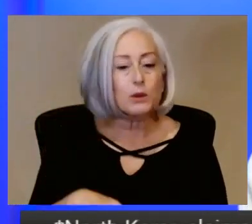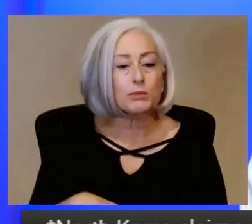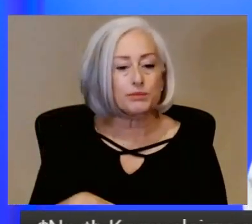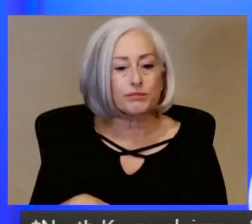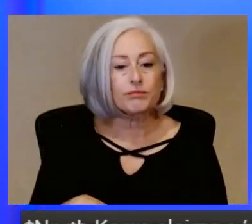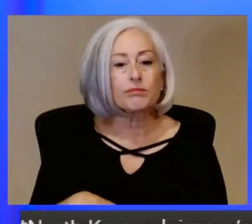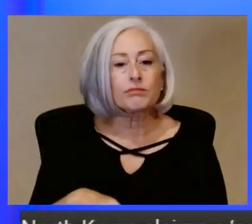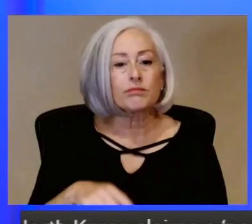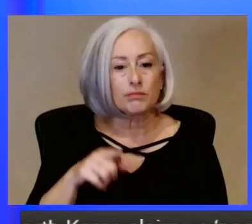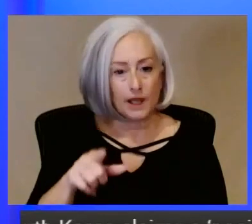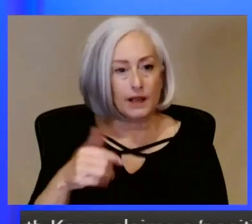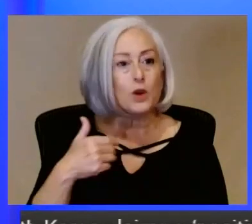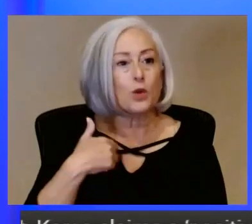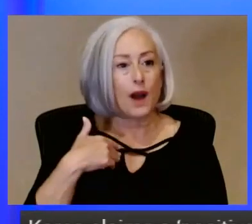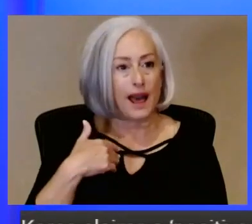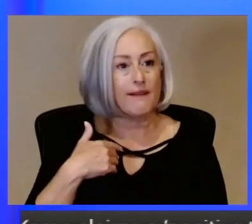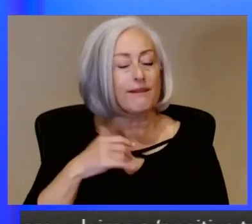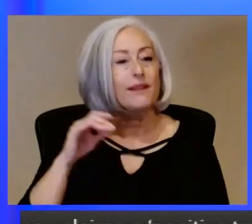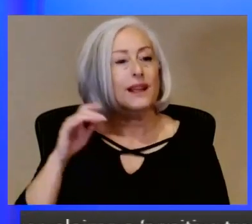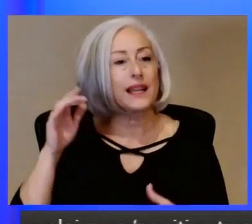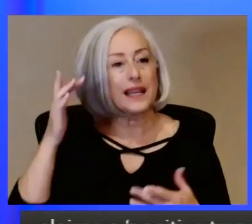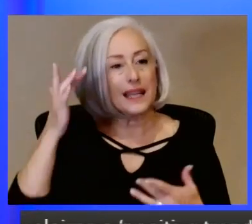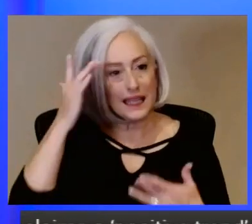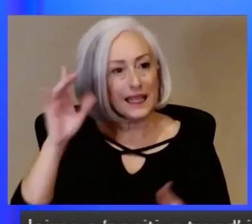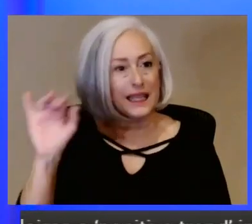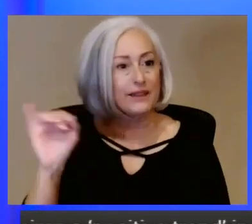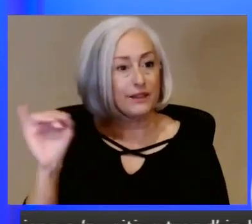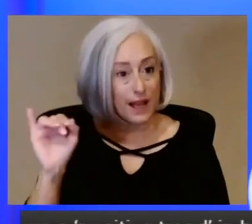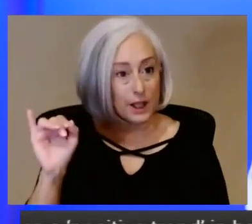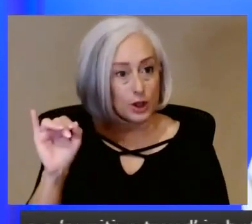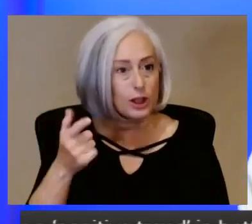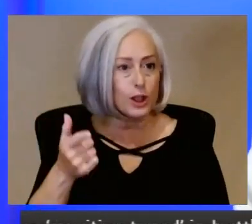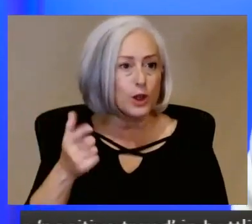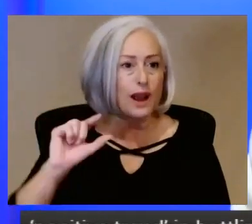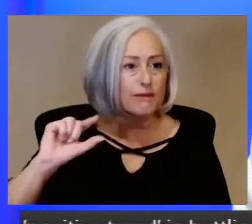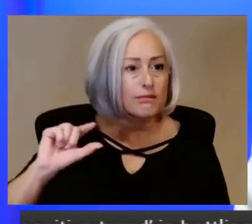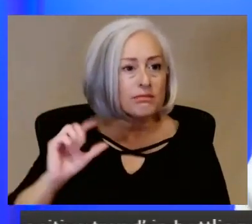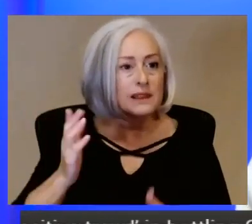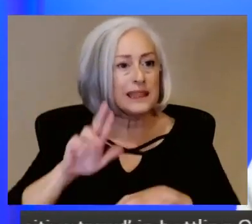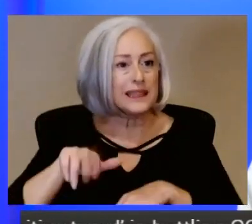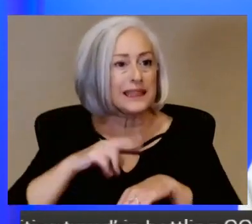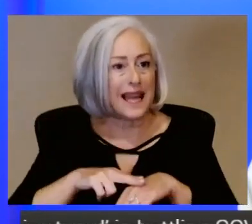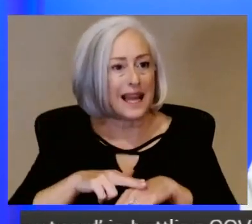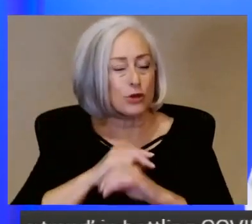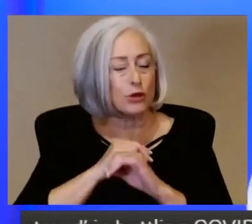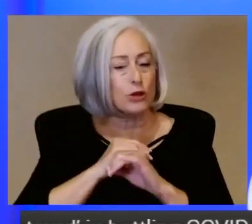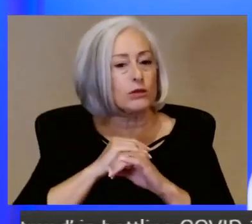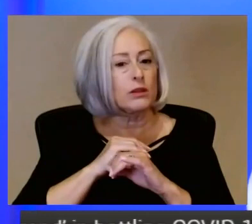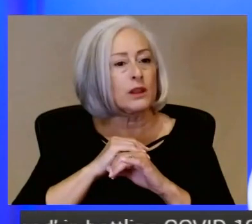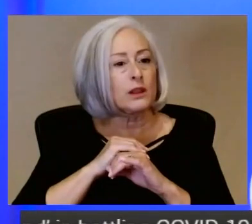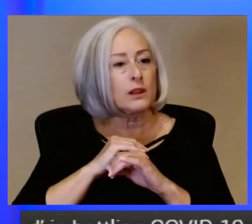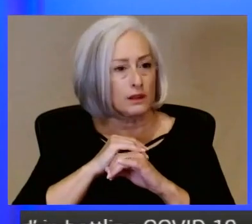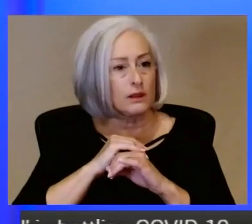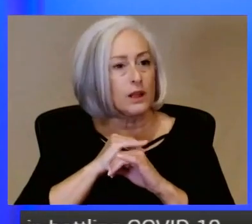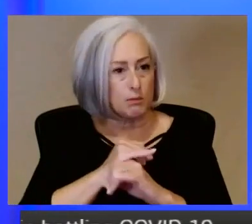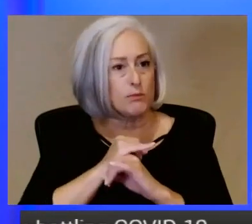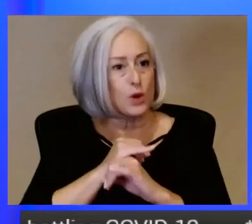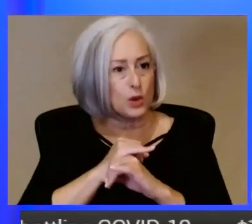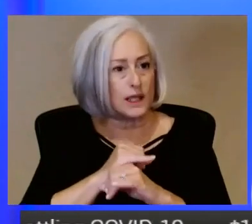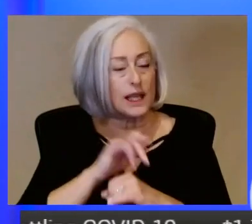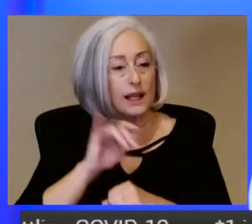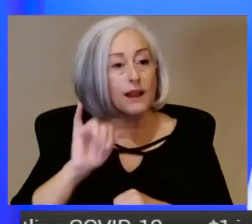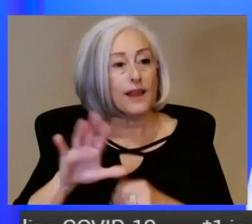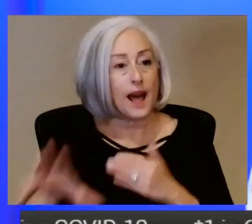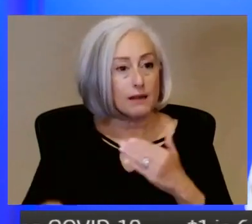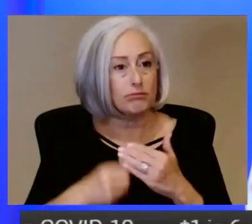infected, you now have some component also of that natural immunity, that further infection boost to that immune